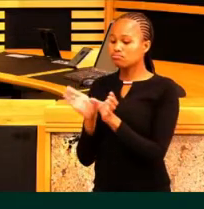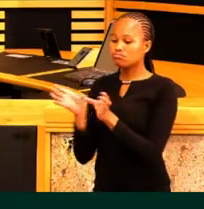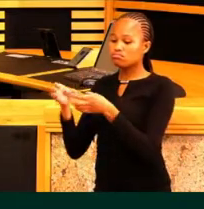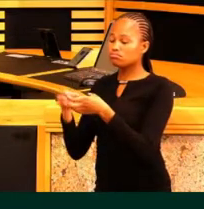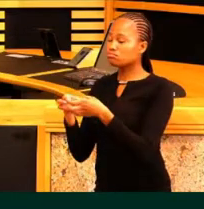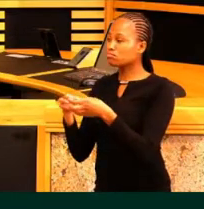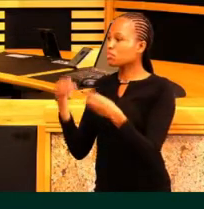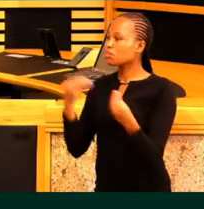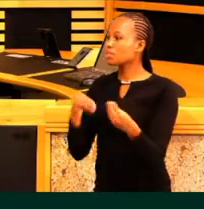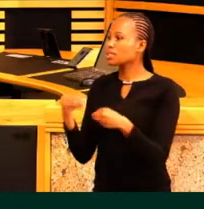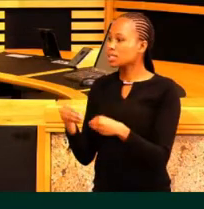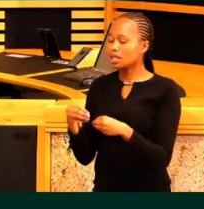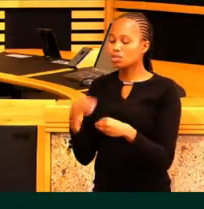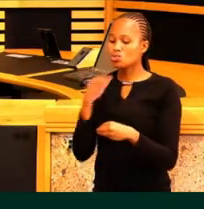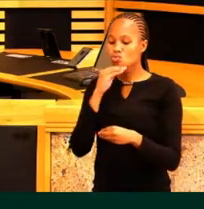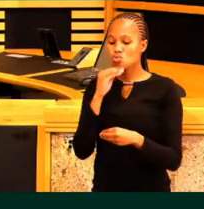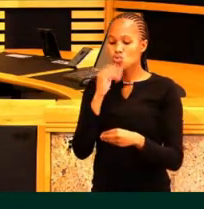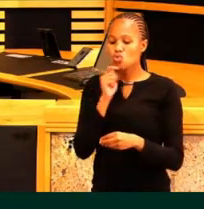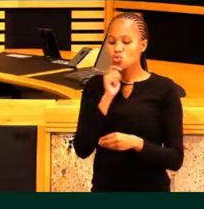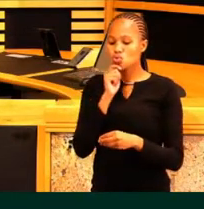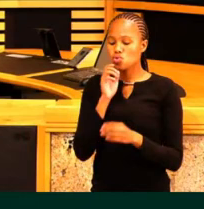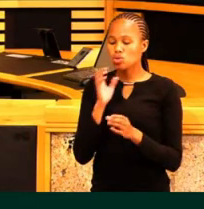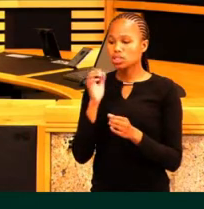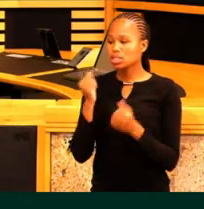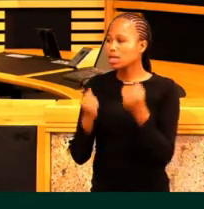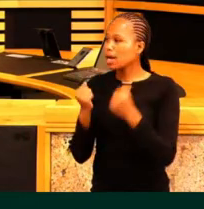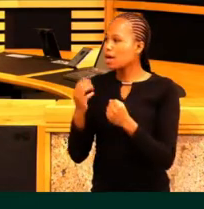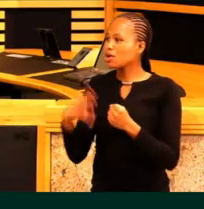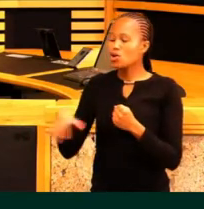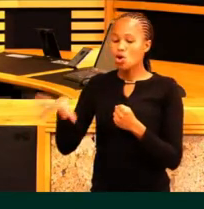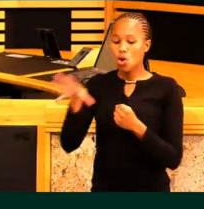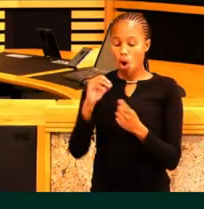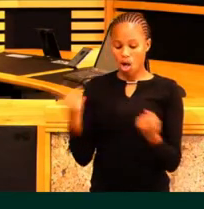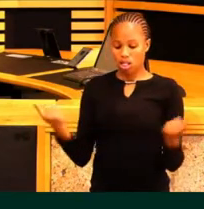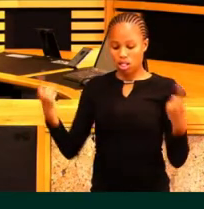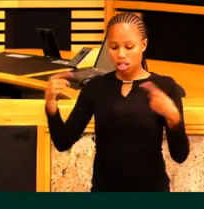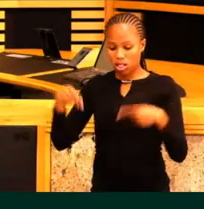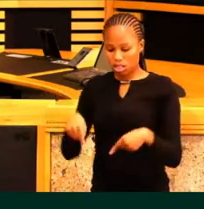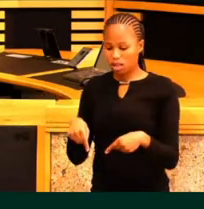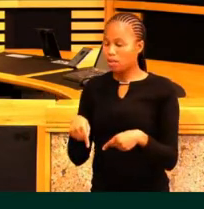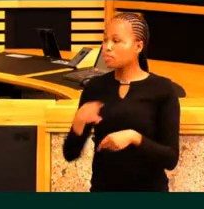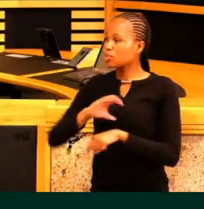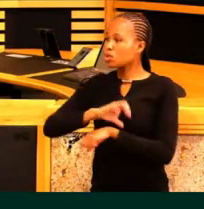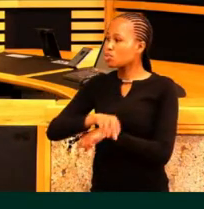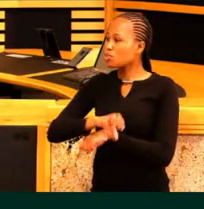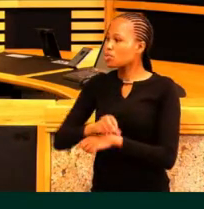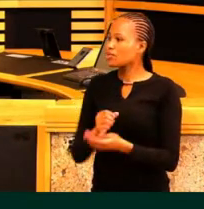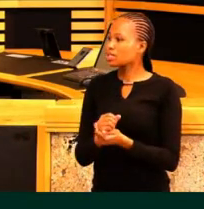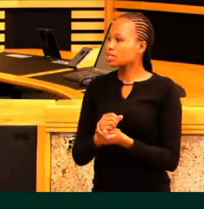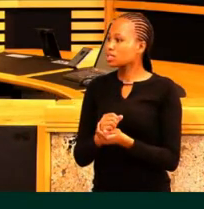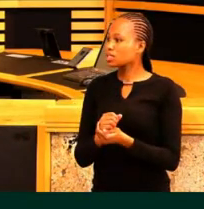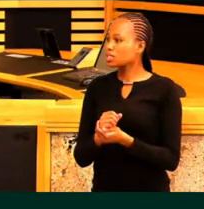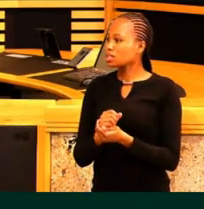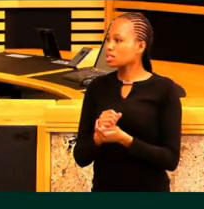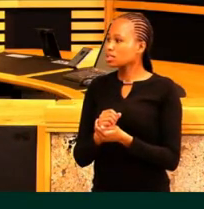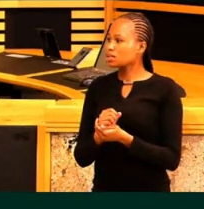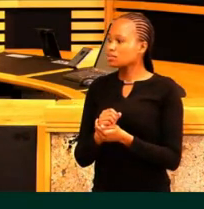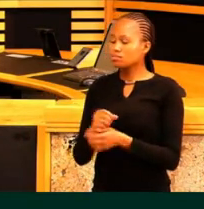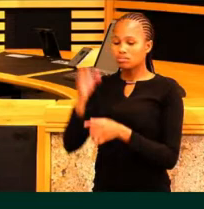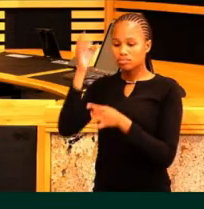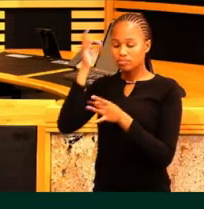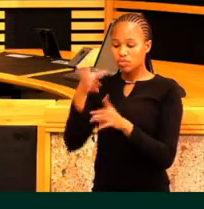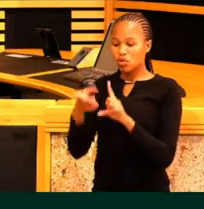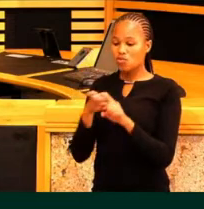manufacturing cars all captains of industry were here in the province in carrier adjacent to